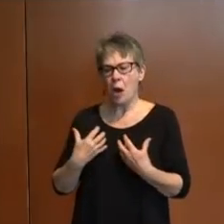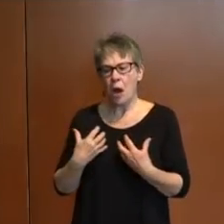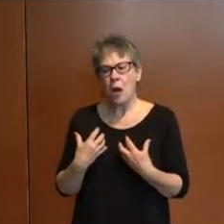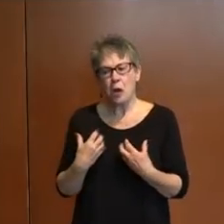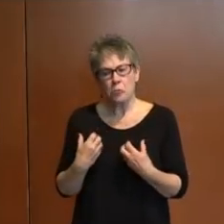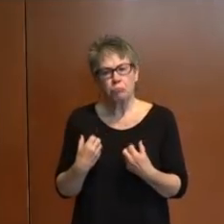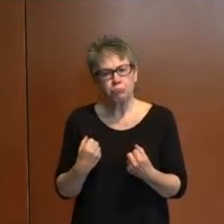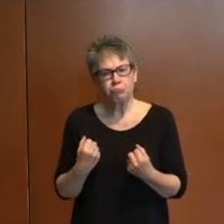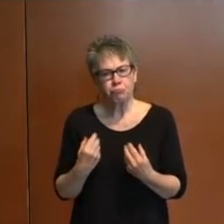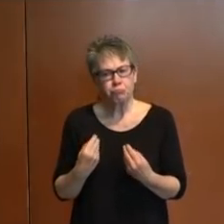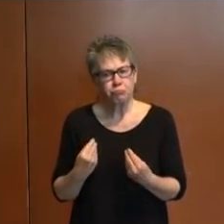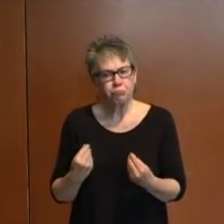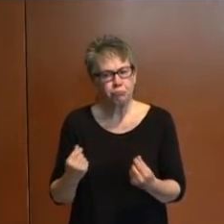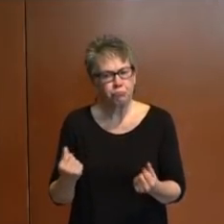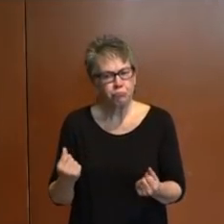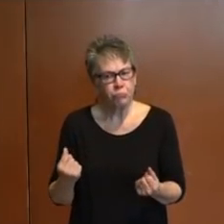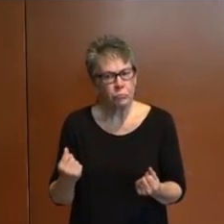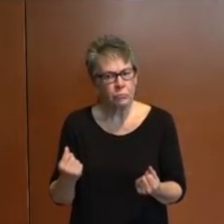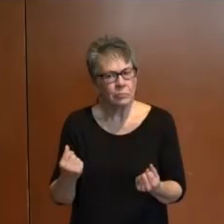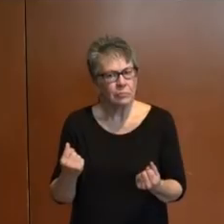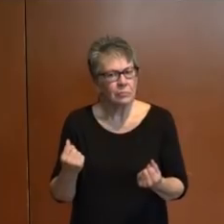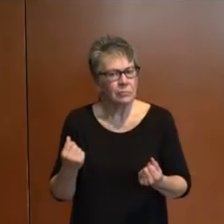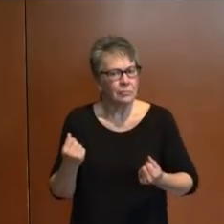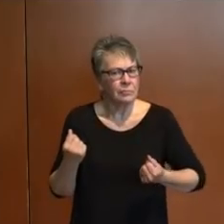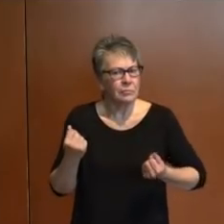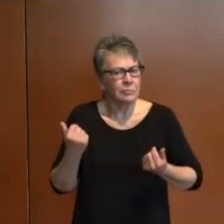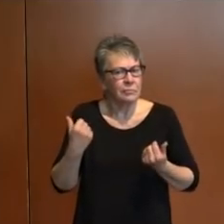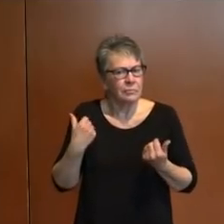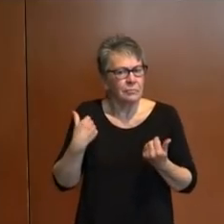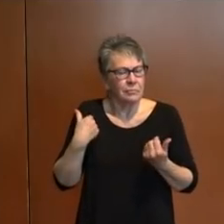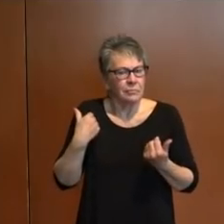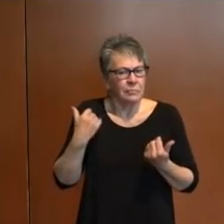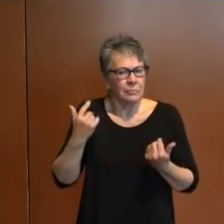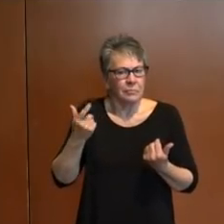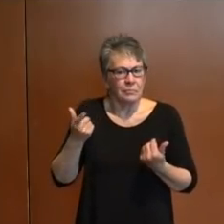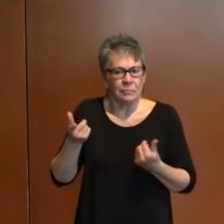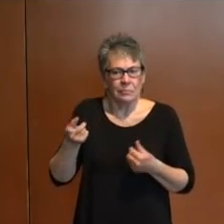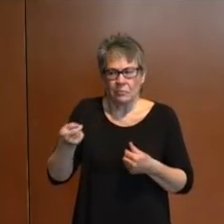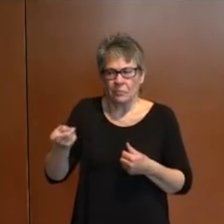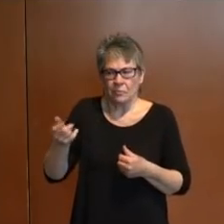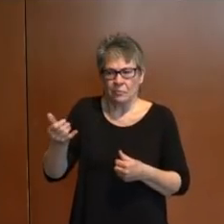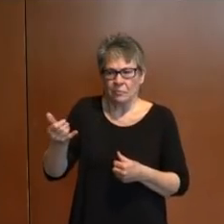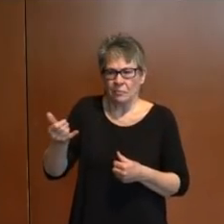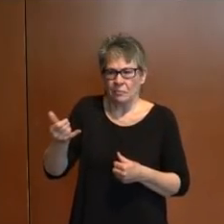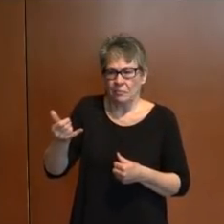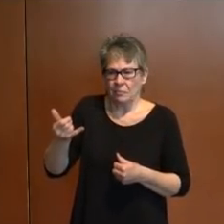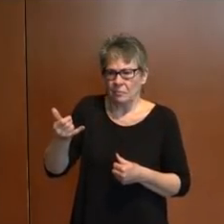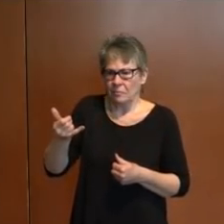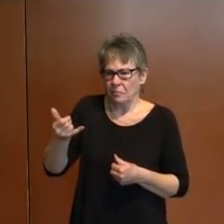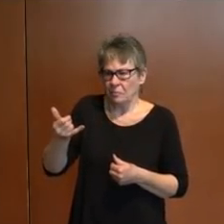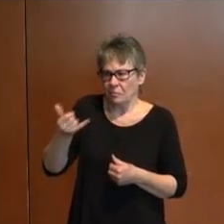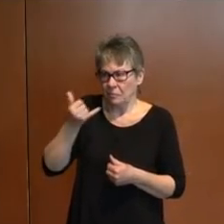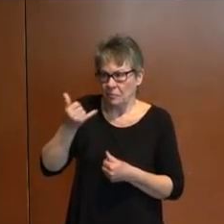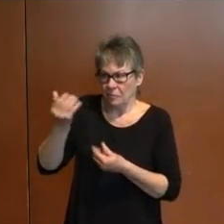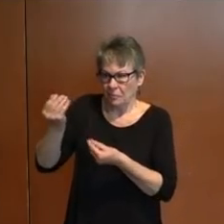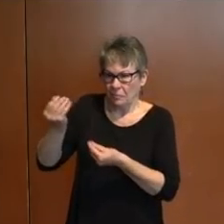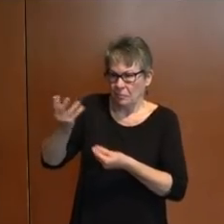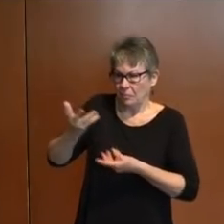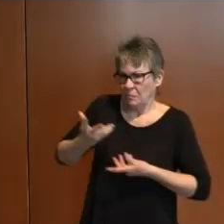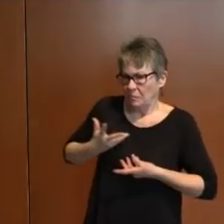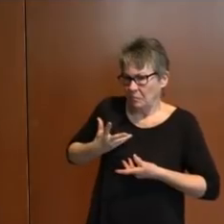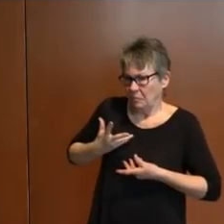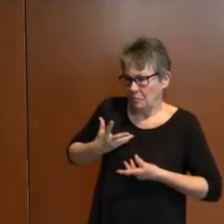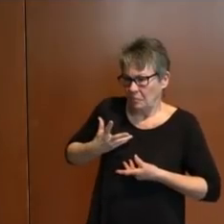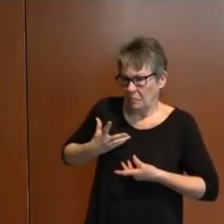was a part-time worker up at a hospital in North Jersey, and I believe that's the first